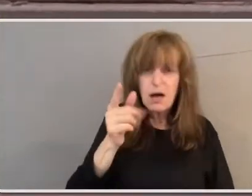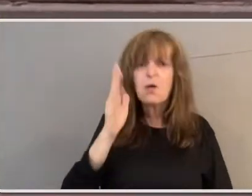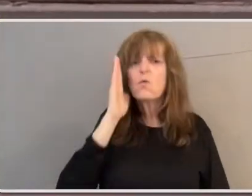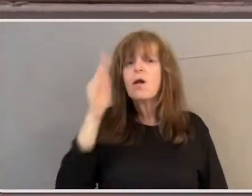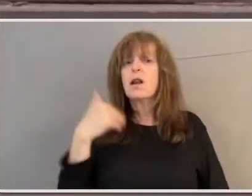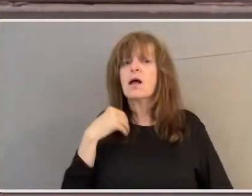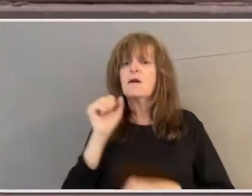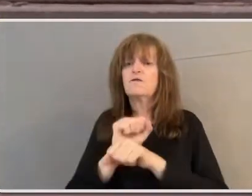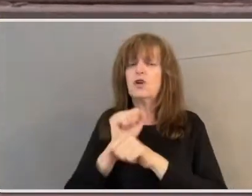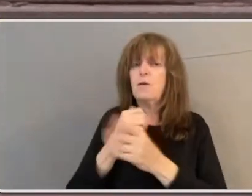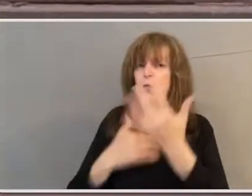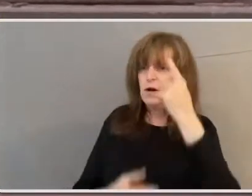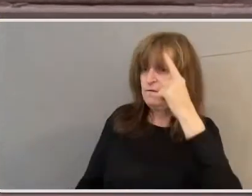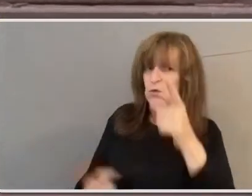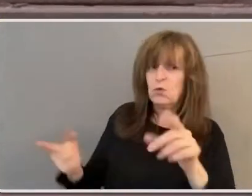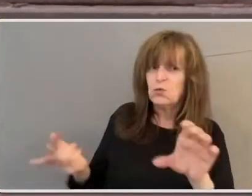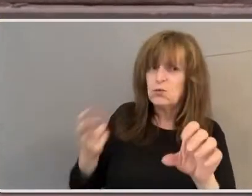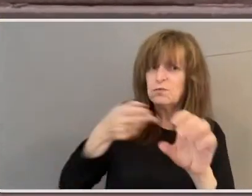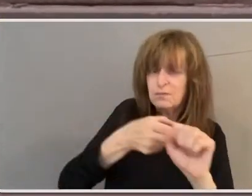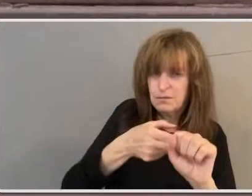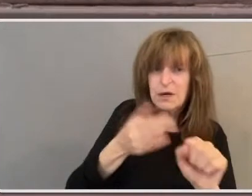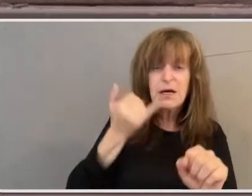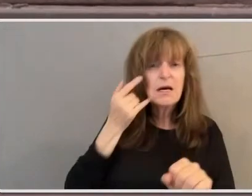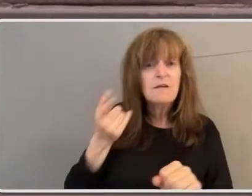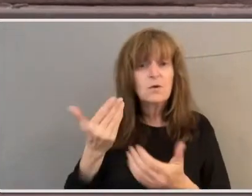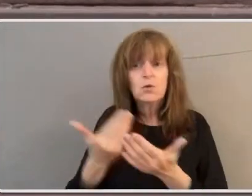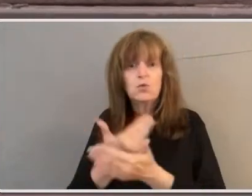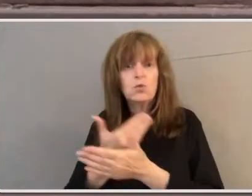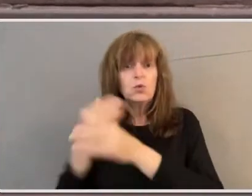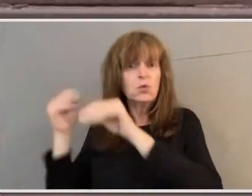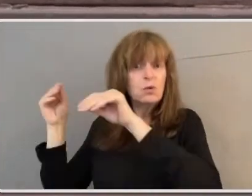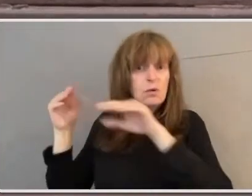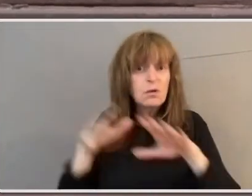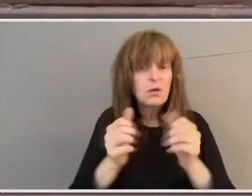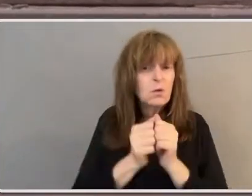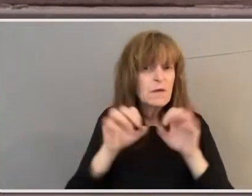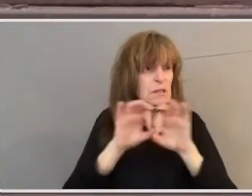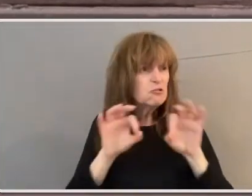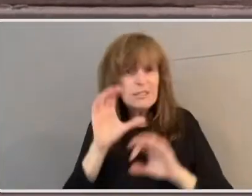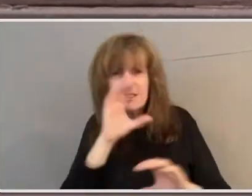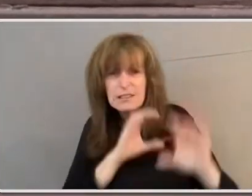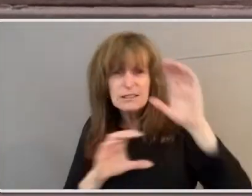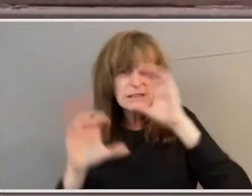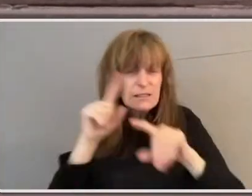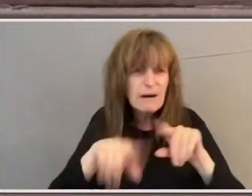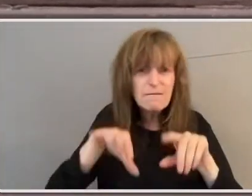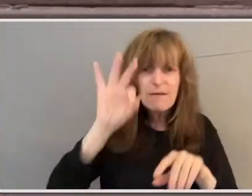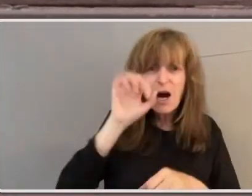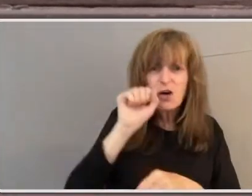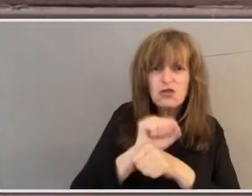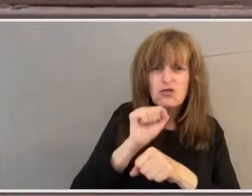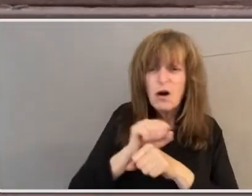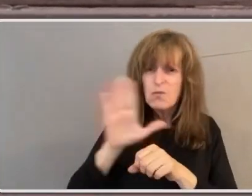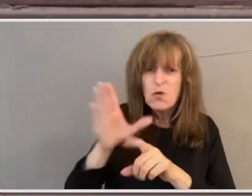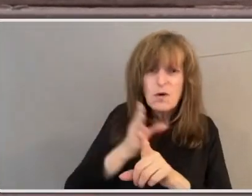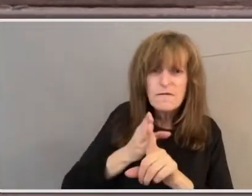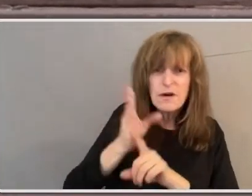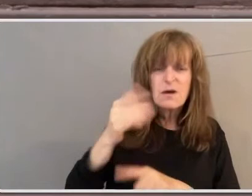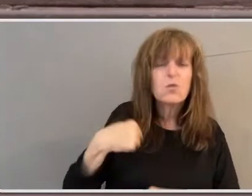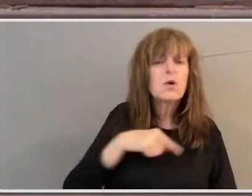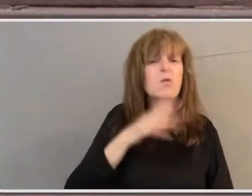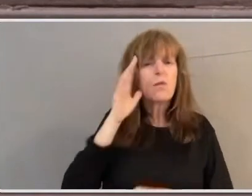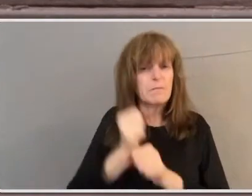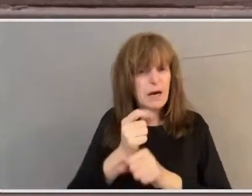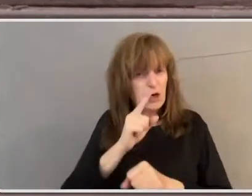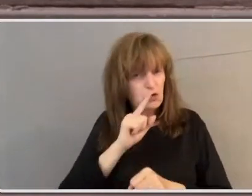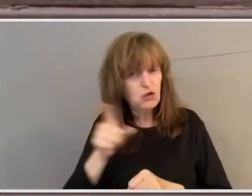you're a newcomer with a degree who can't find a job in your field, we'll make sure you can get the credentials you